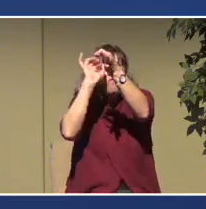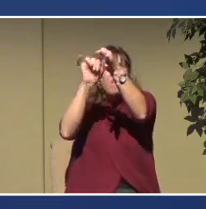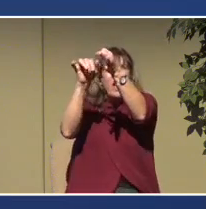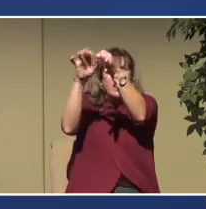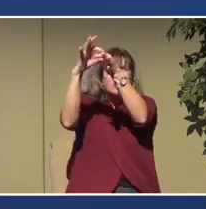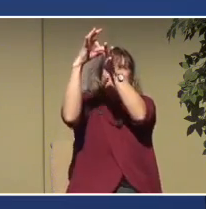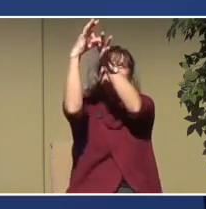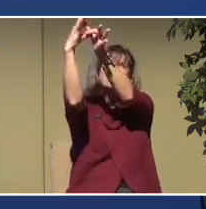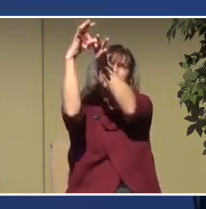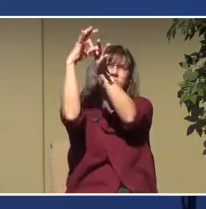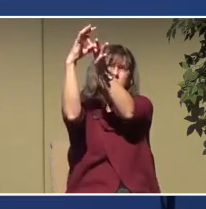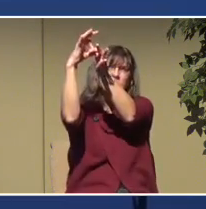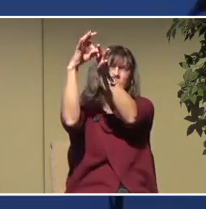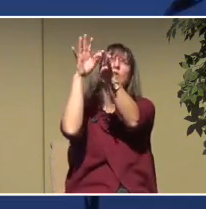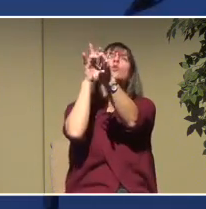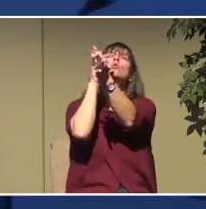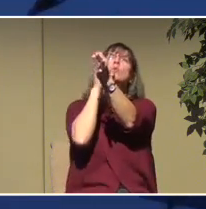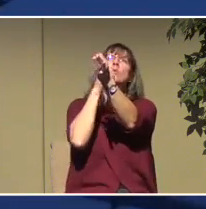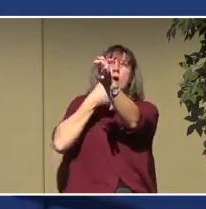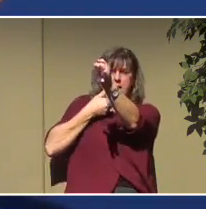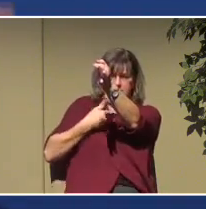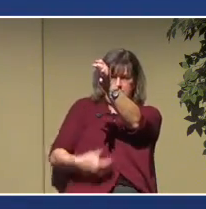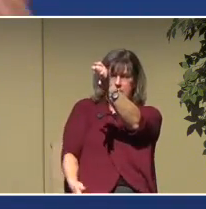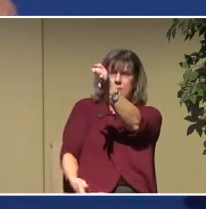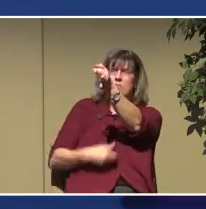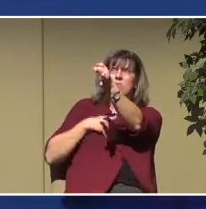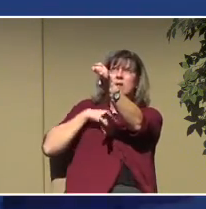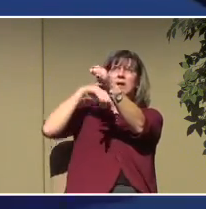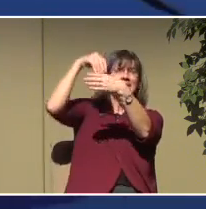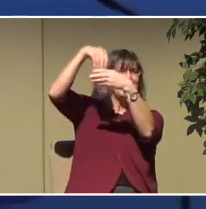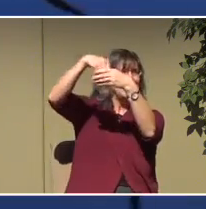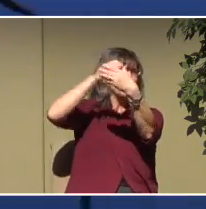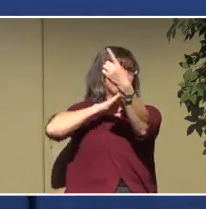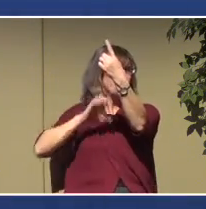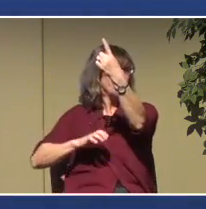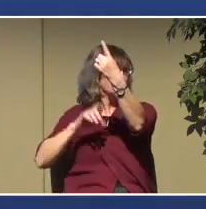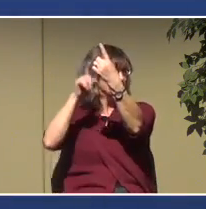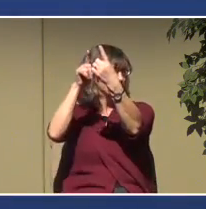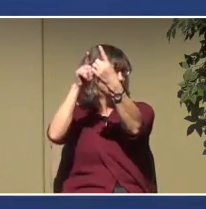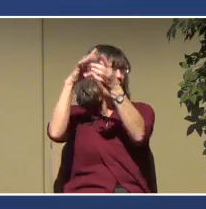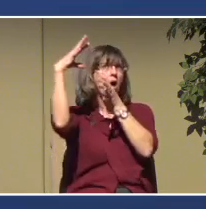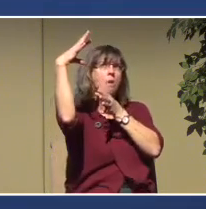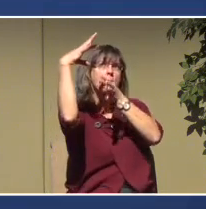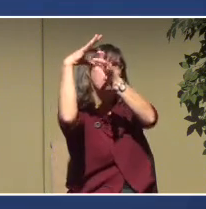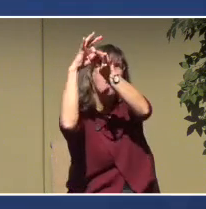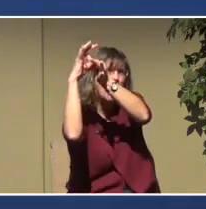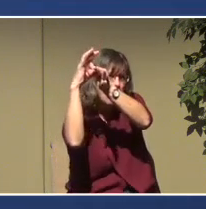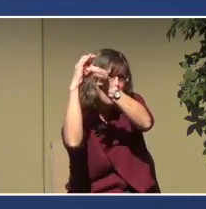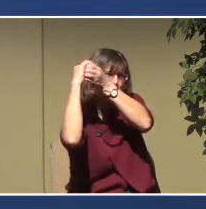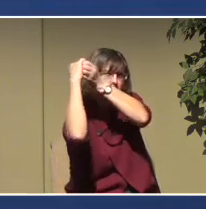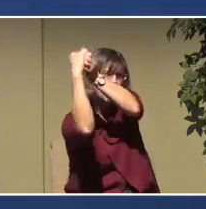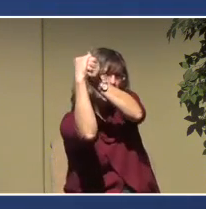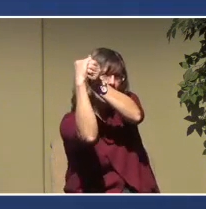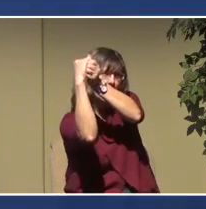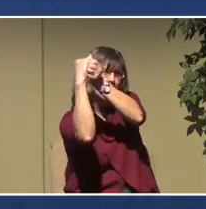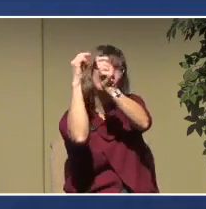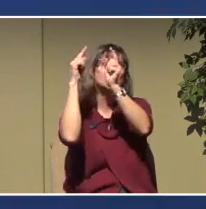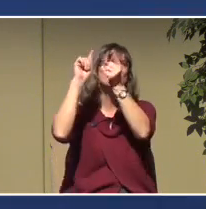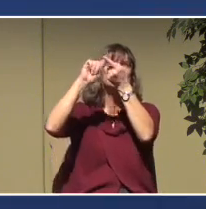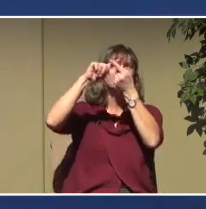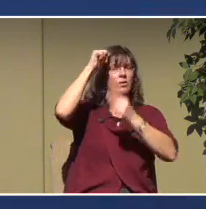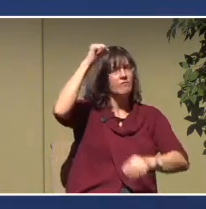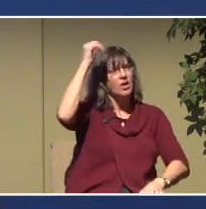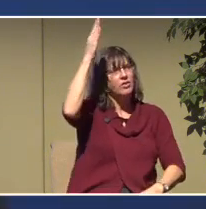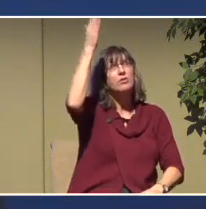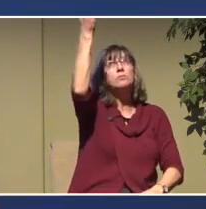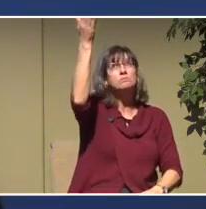we are in Jesus Christ and belonging then to a Father. John